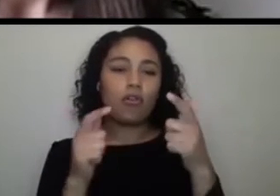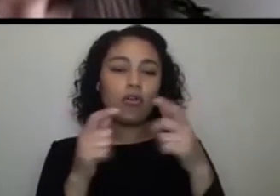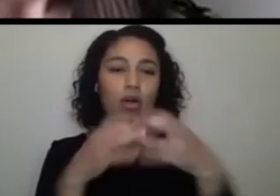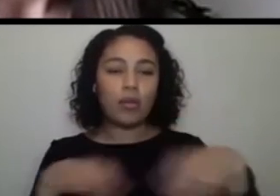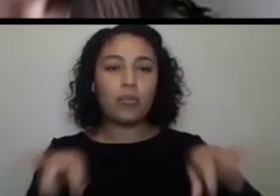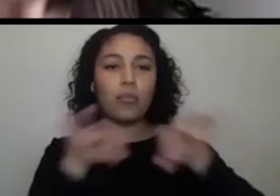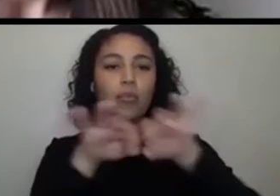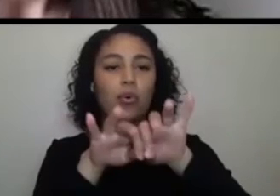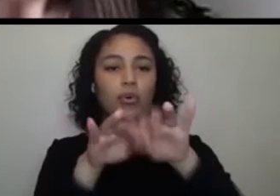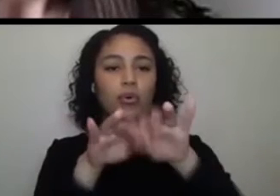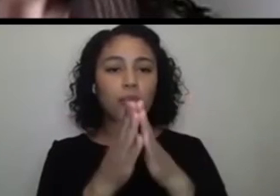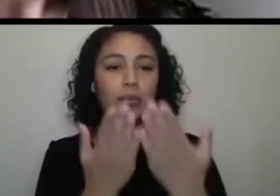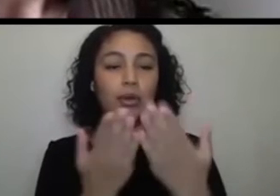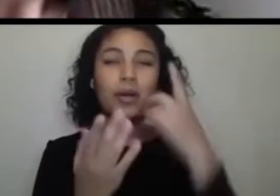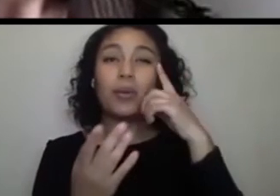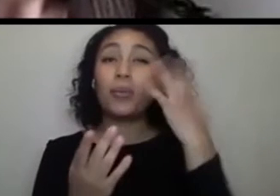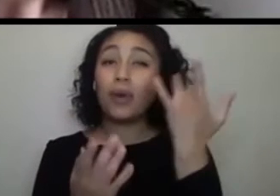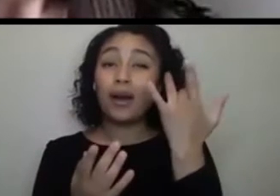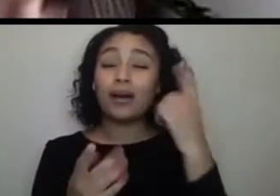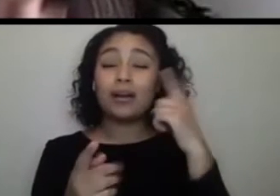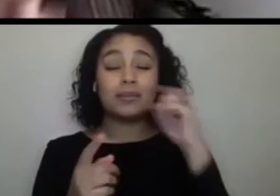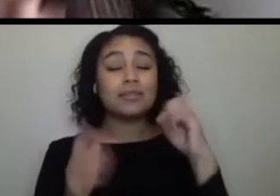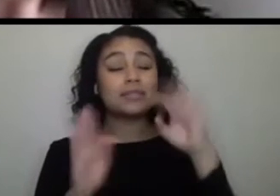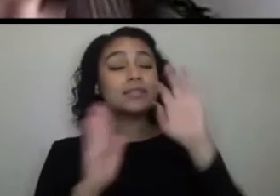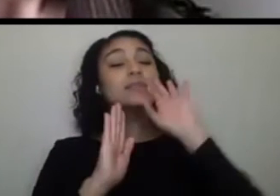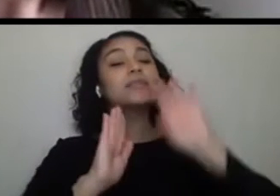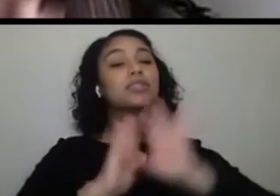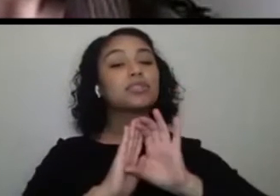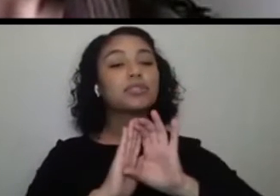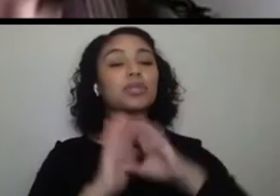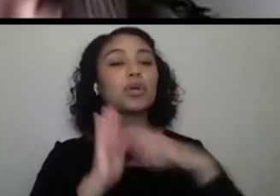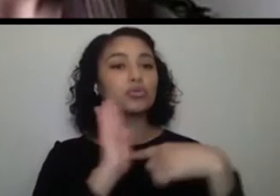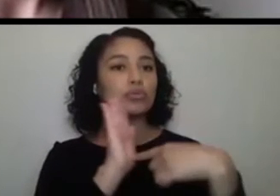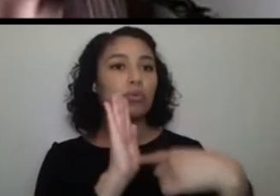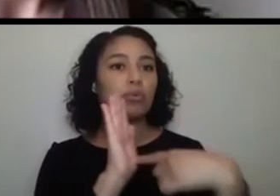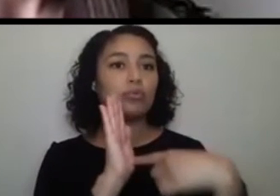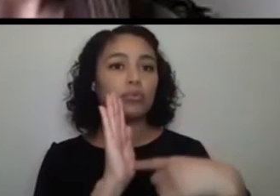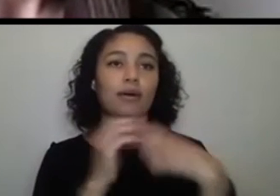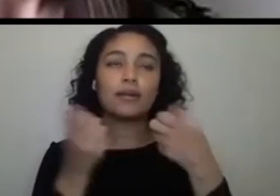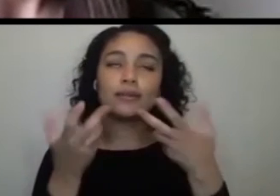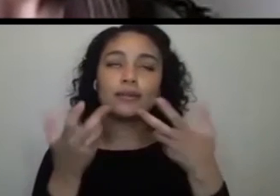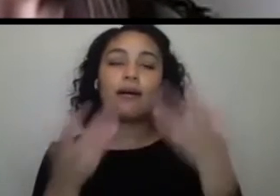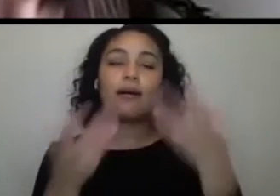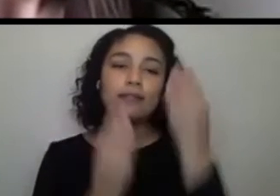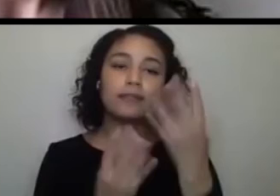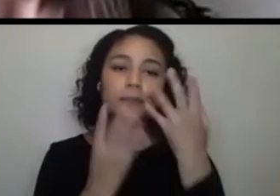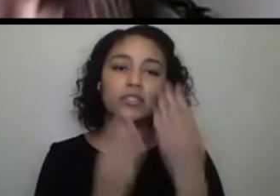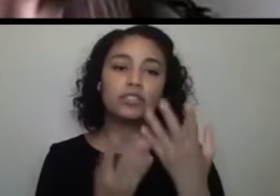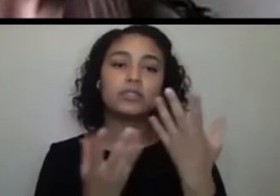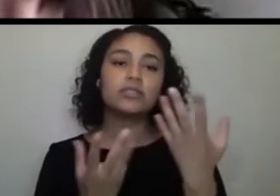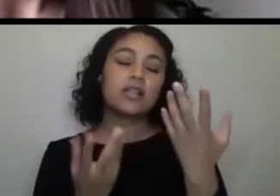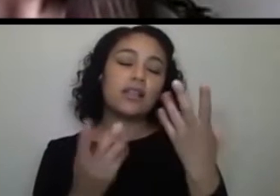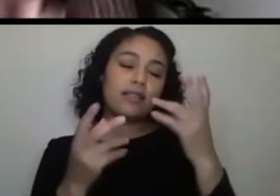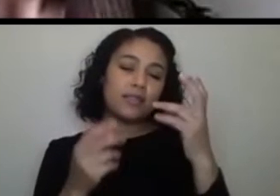because the pictures show a lot of things that you can